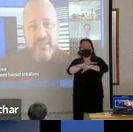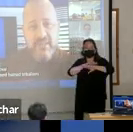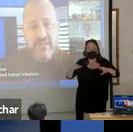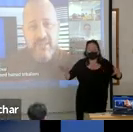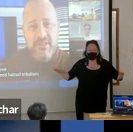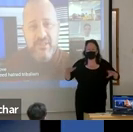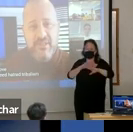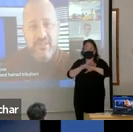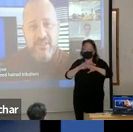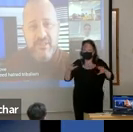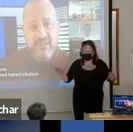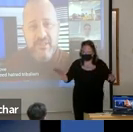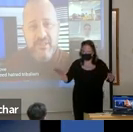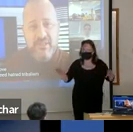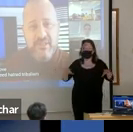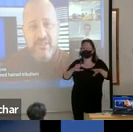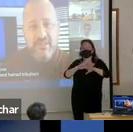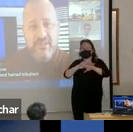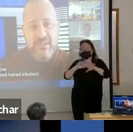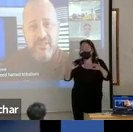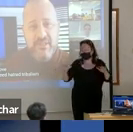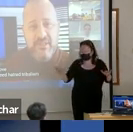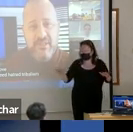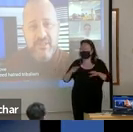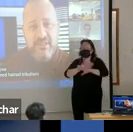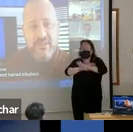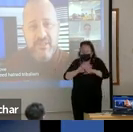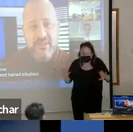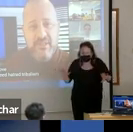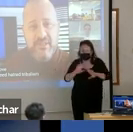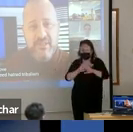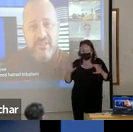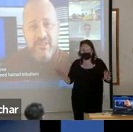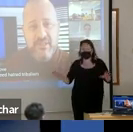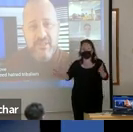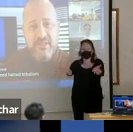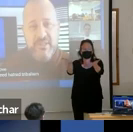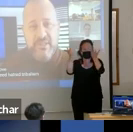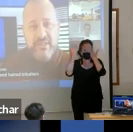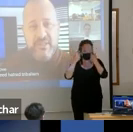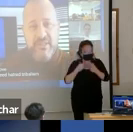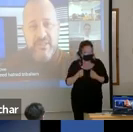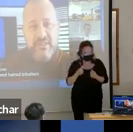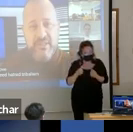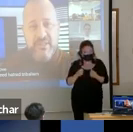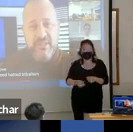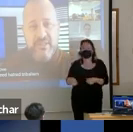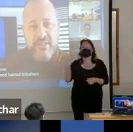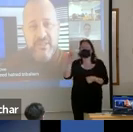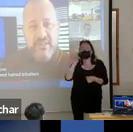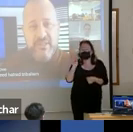that none of the problems that he encountered, none of the problems that crossed his